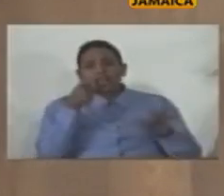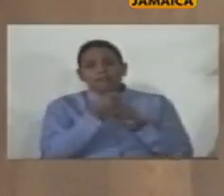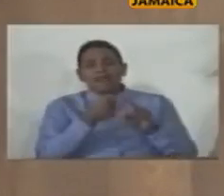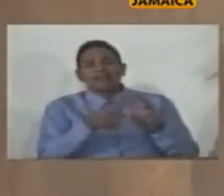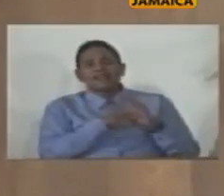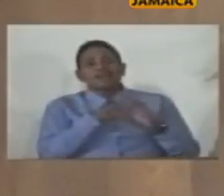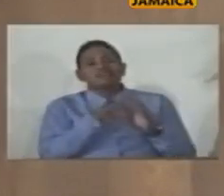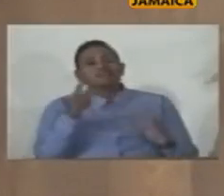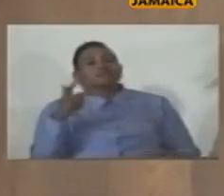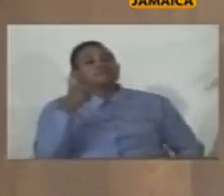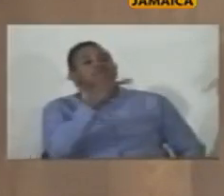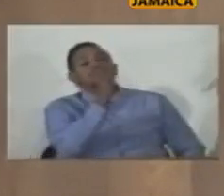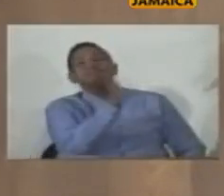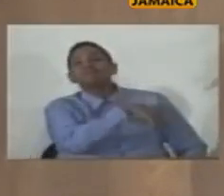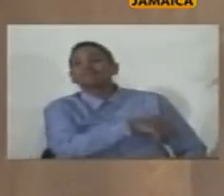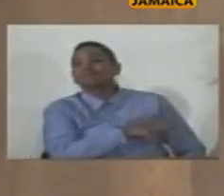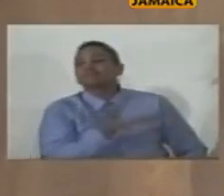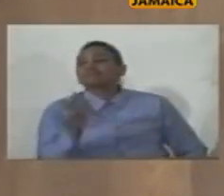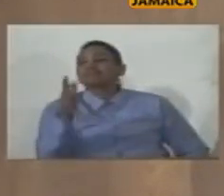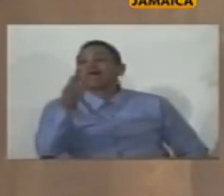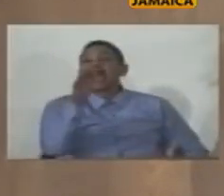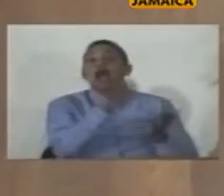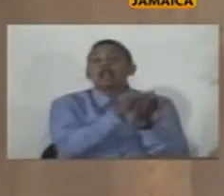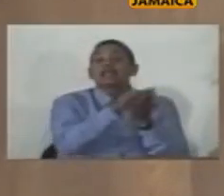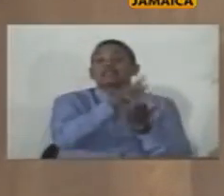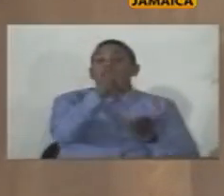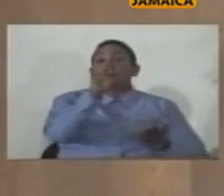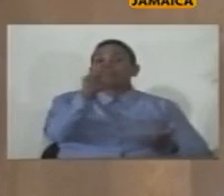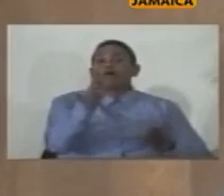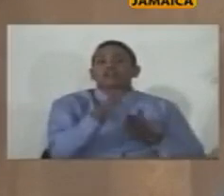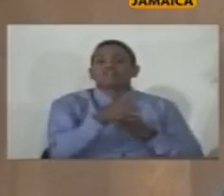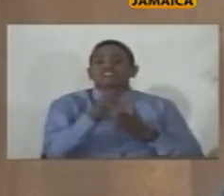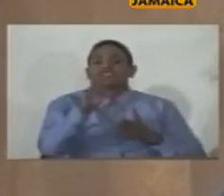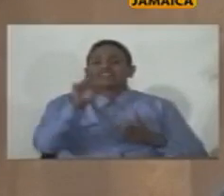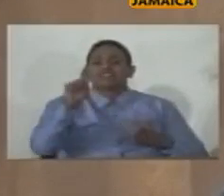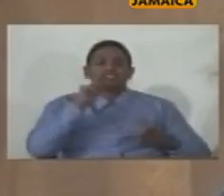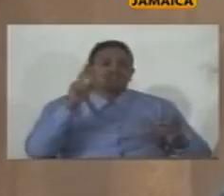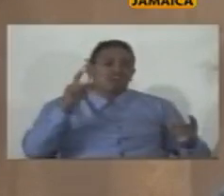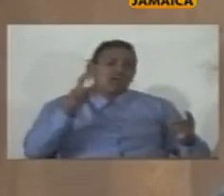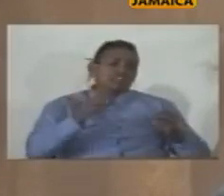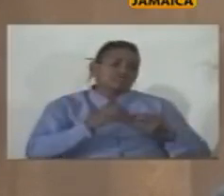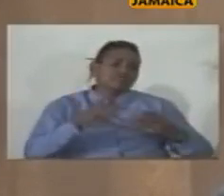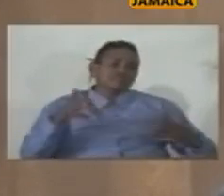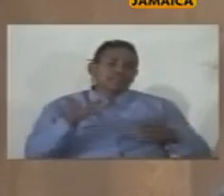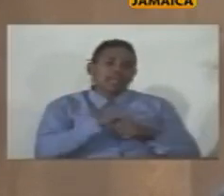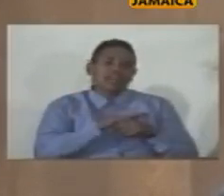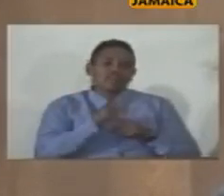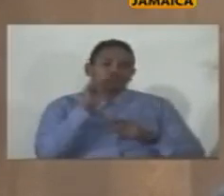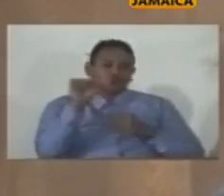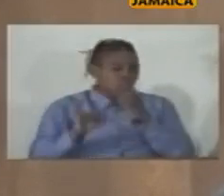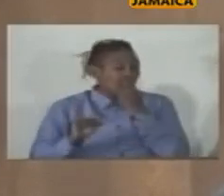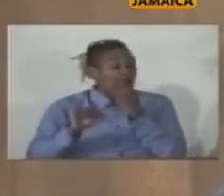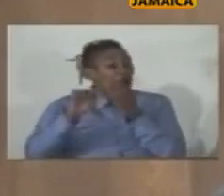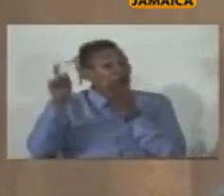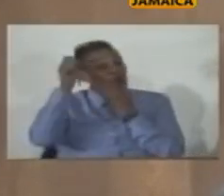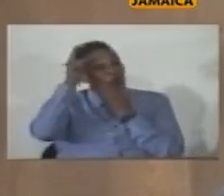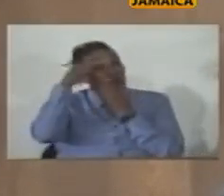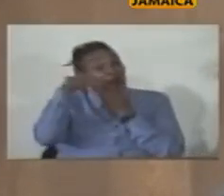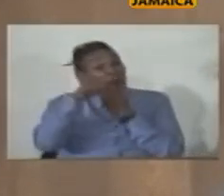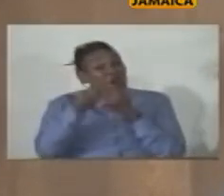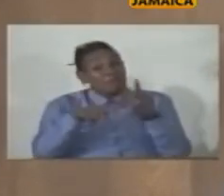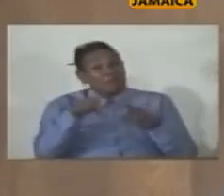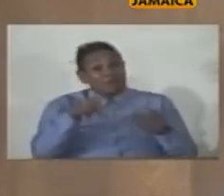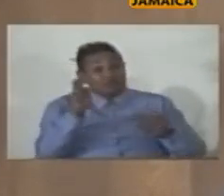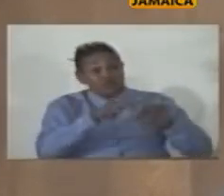negatively. Mr. Speaker, the Alligator Pond Fishing Village is the fastest growing area on the South Coast, but sad to say the tourism